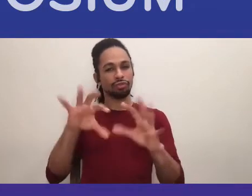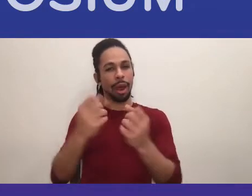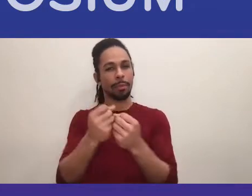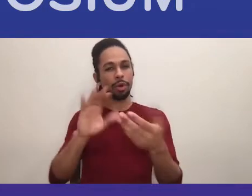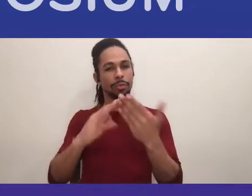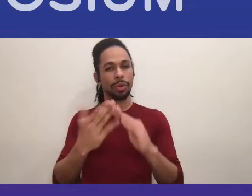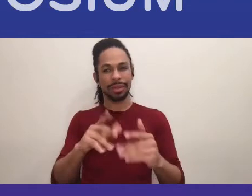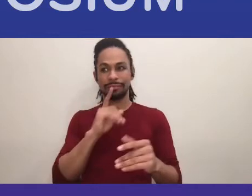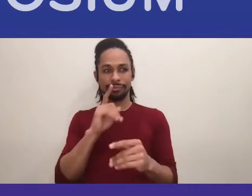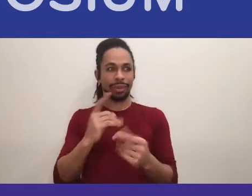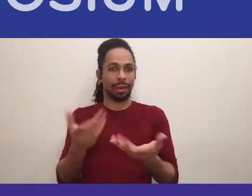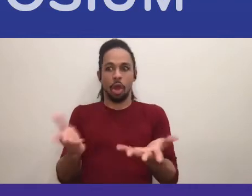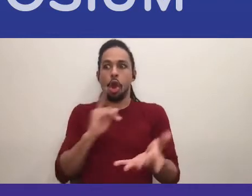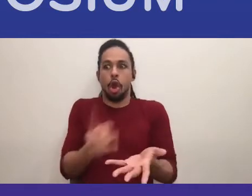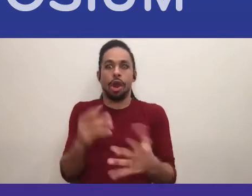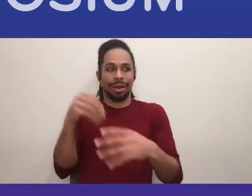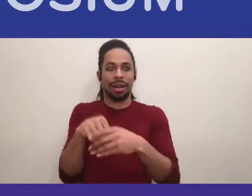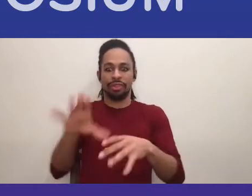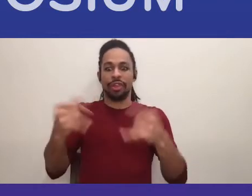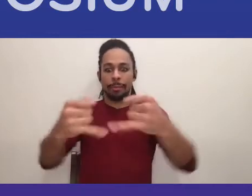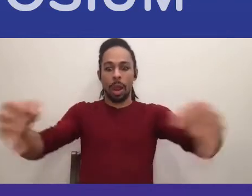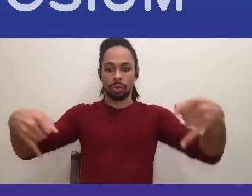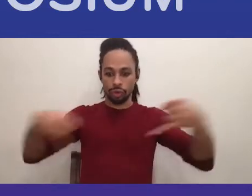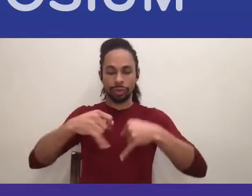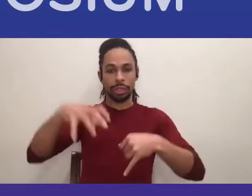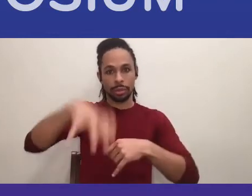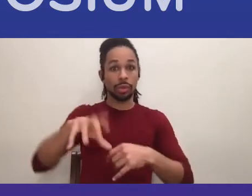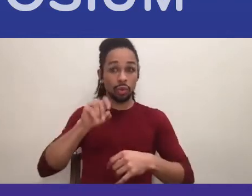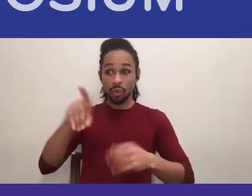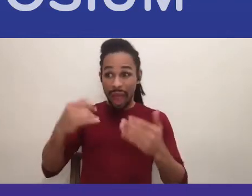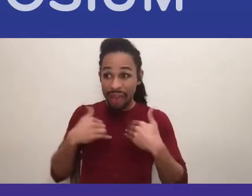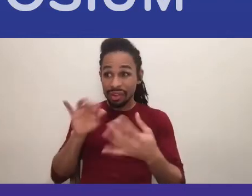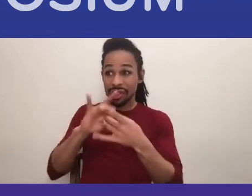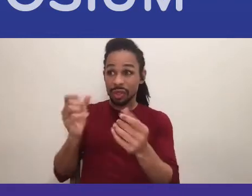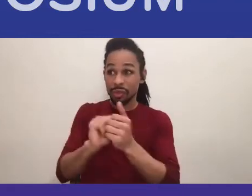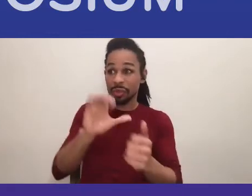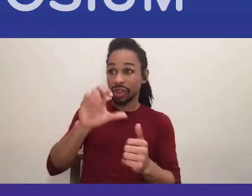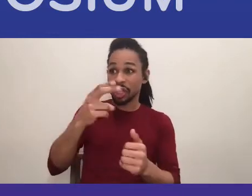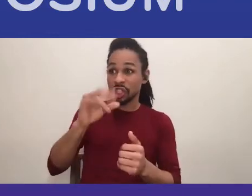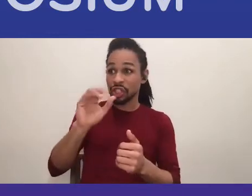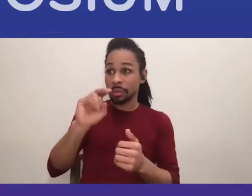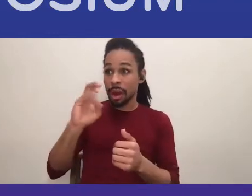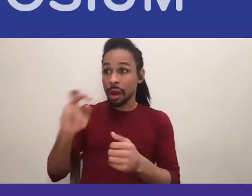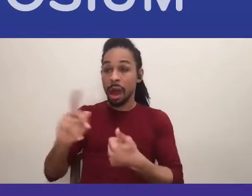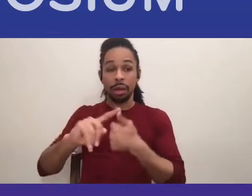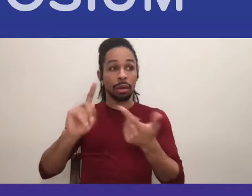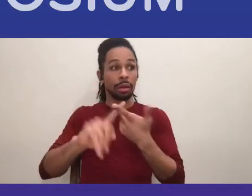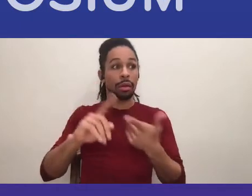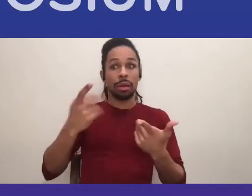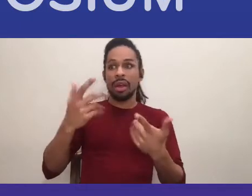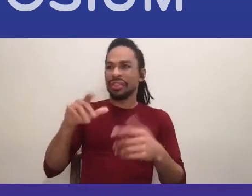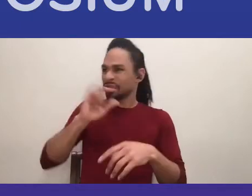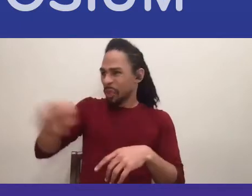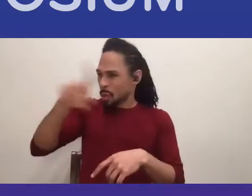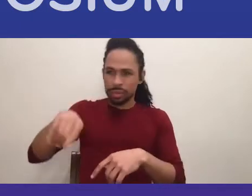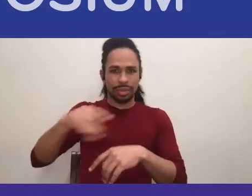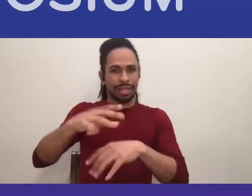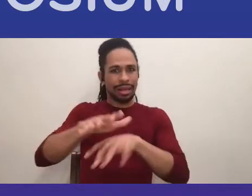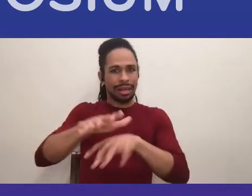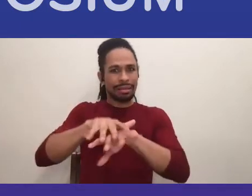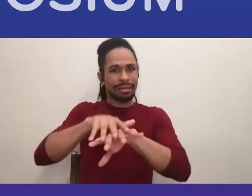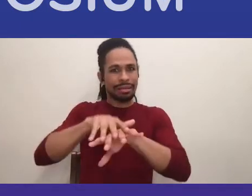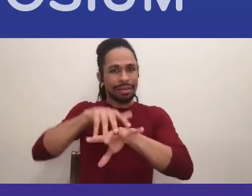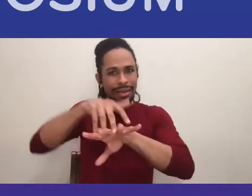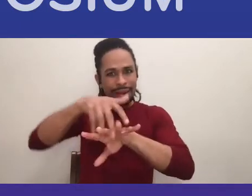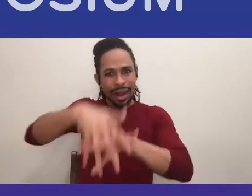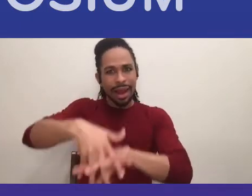And like, do you have any connection with Shinnecock? Do you have any connection with Tonawanda? Do you have any connection with Ganajohalege